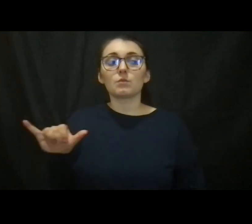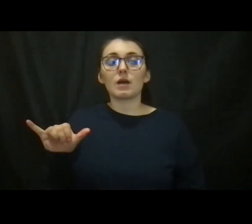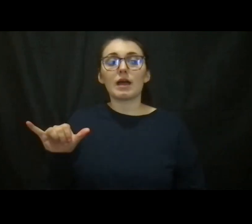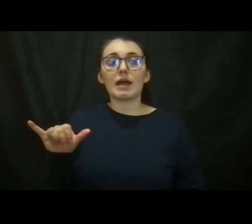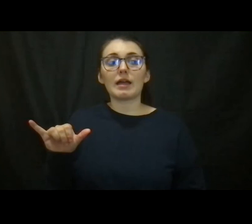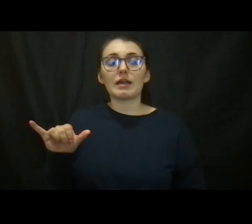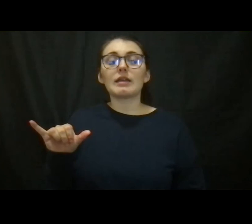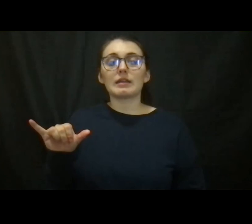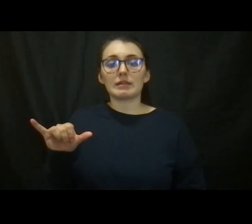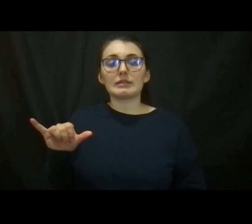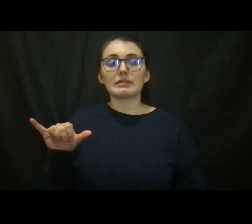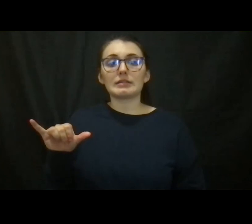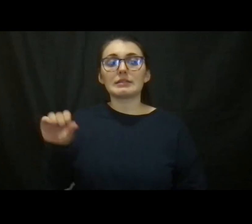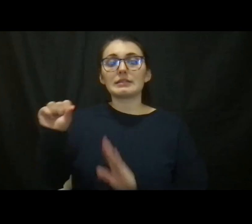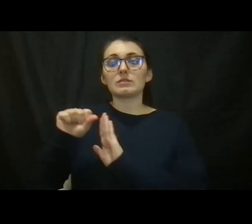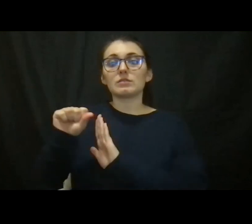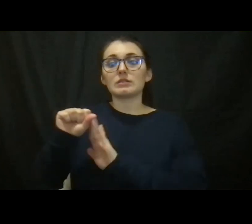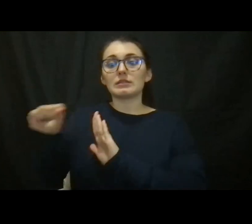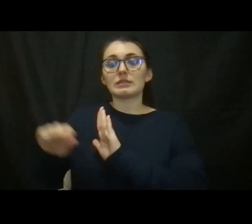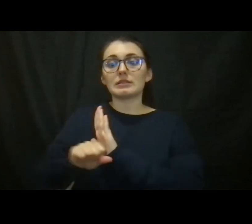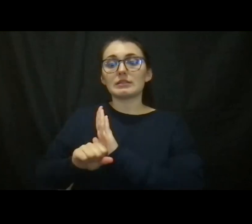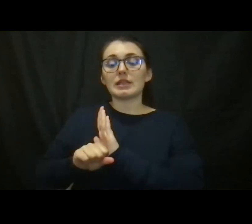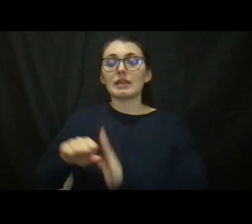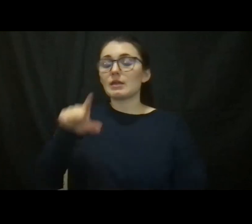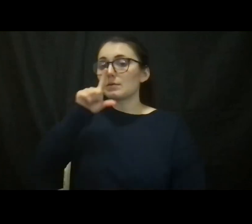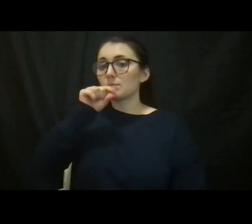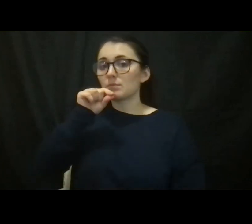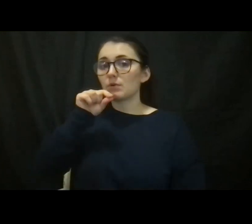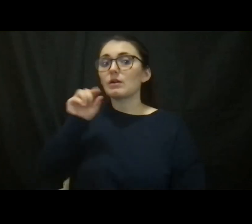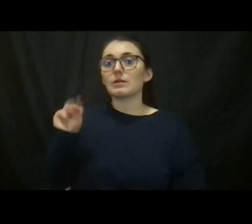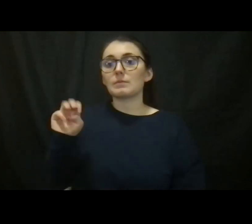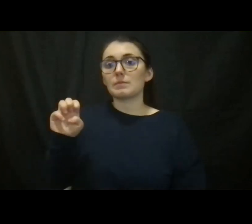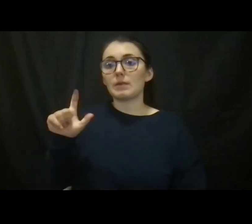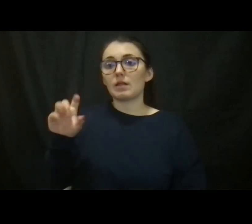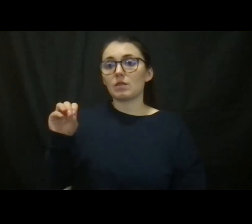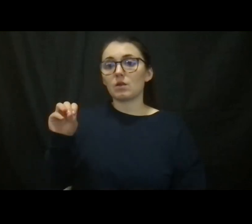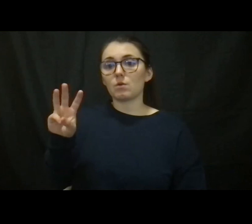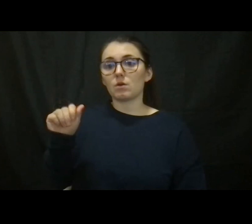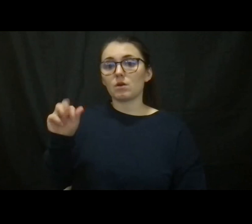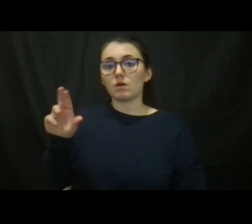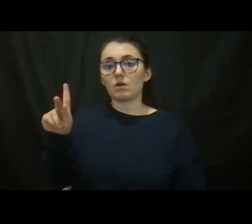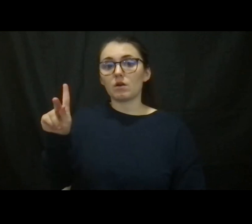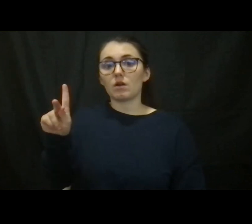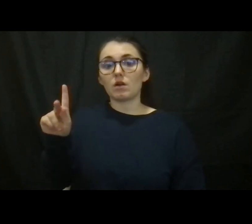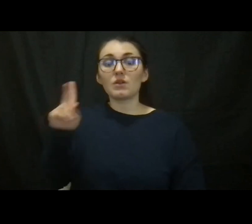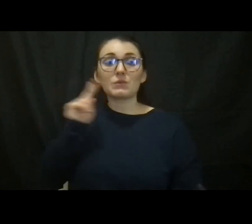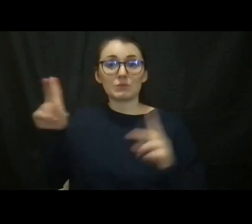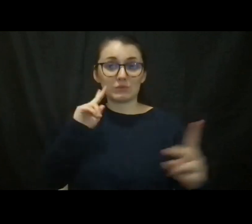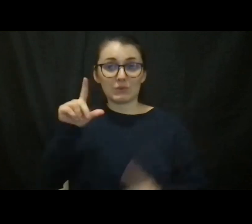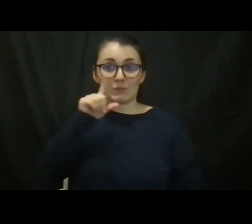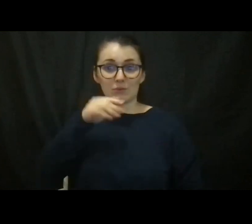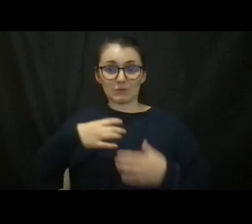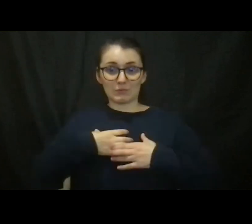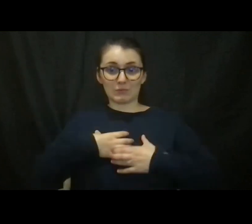on Oregon state bird, which is the meadowlark. Walk through eastern sagebrush where many can be